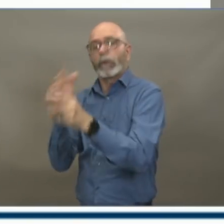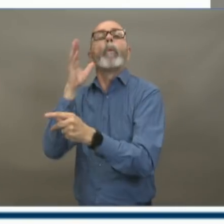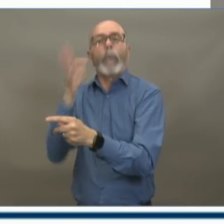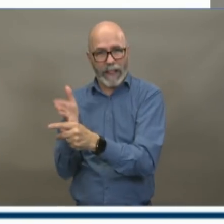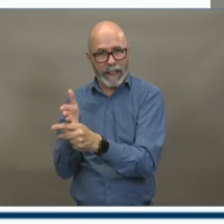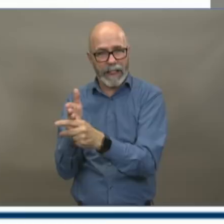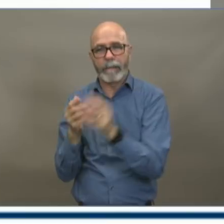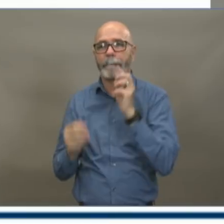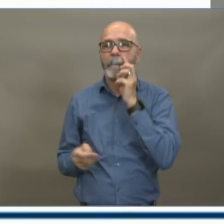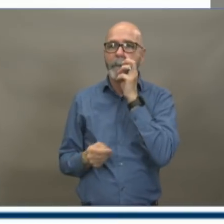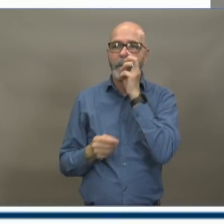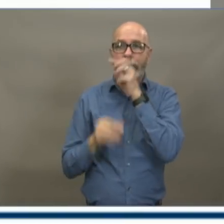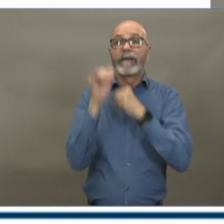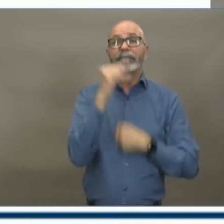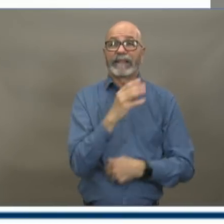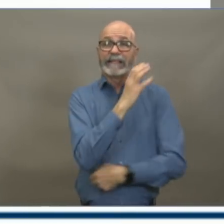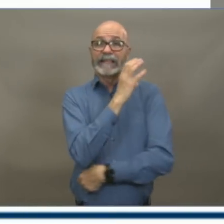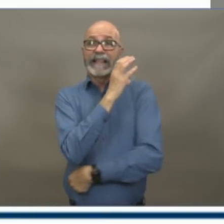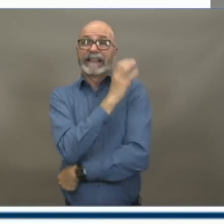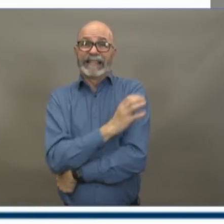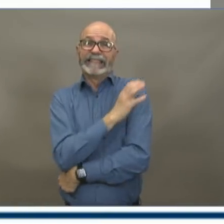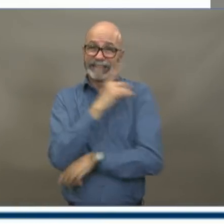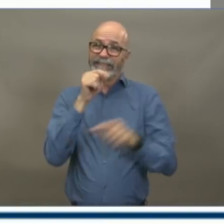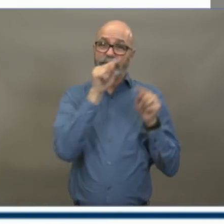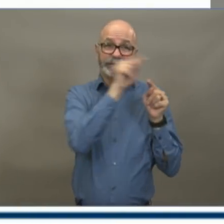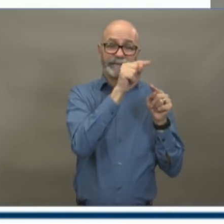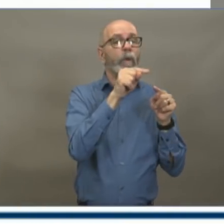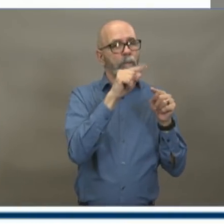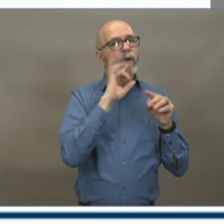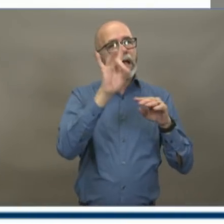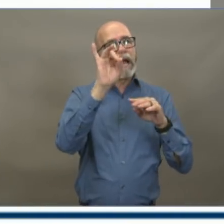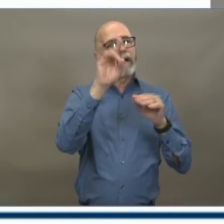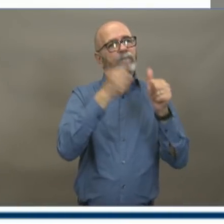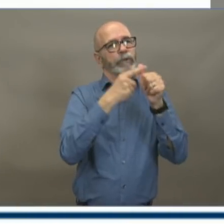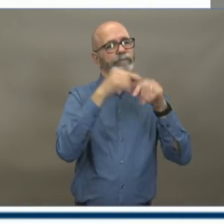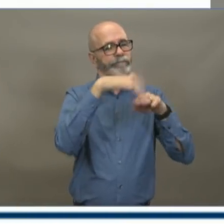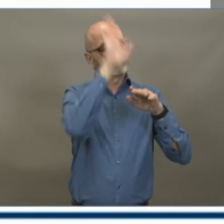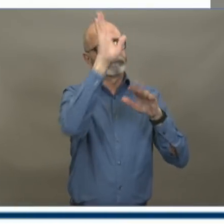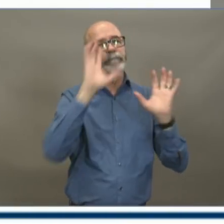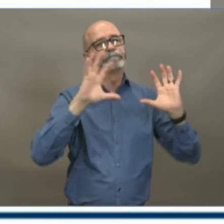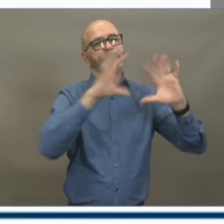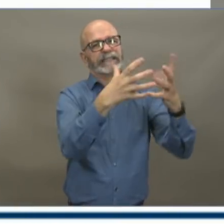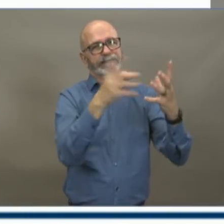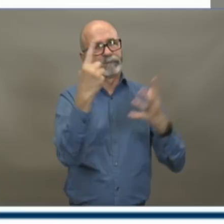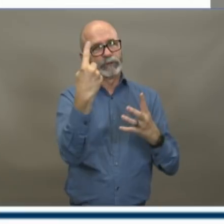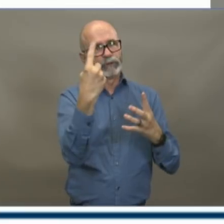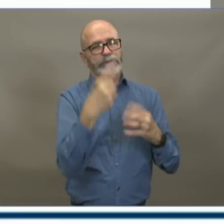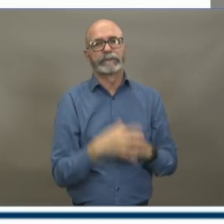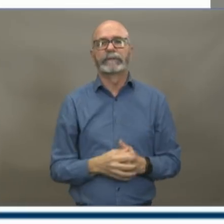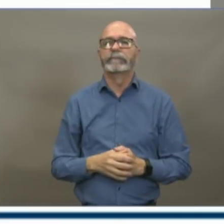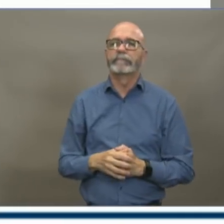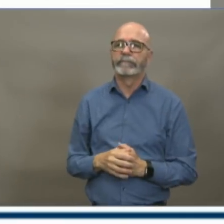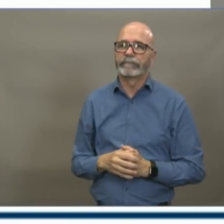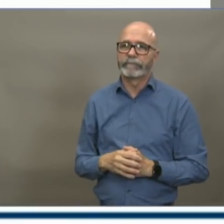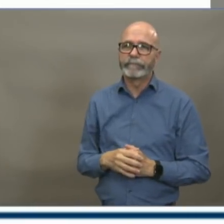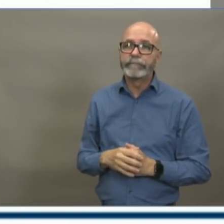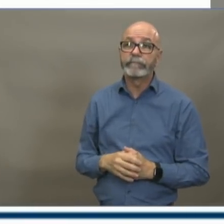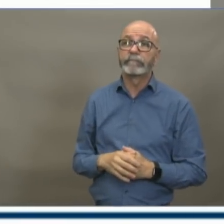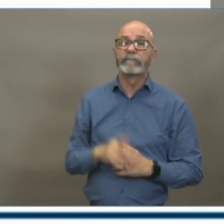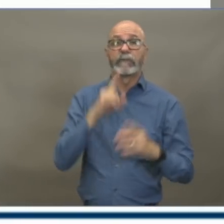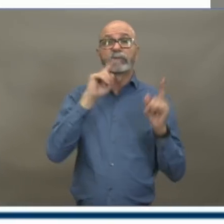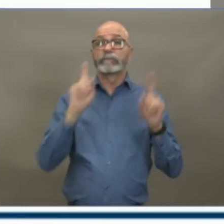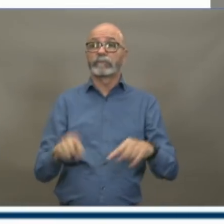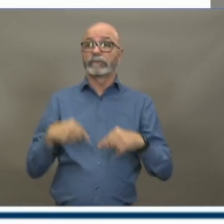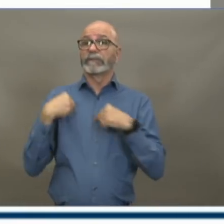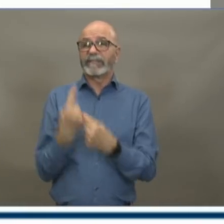Nova Scotians who are over age 80. You've heard me say many times over the past year that the best thing we can